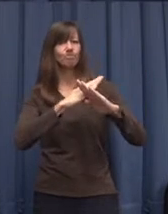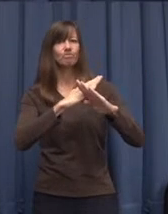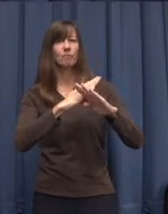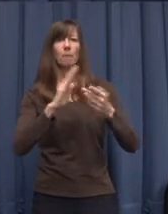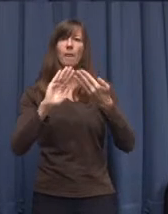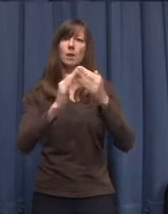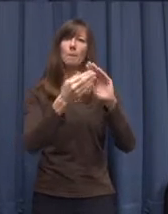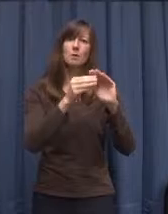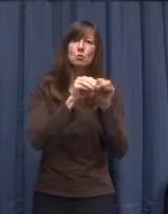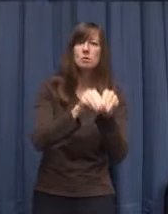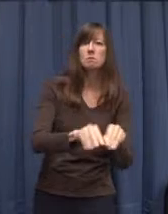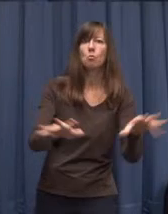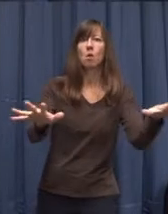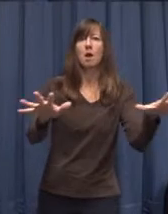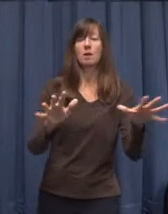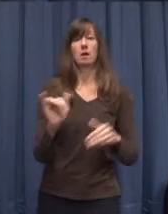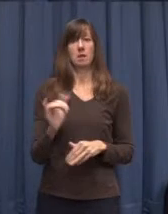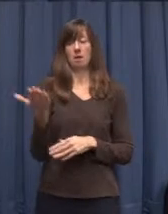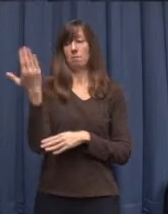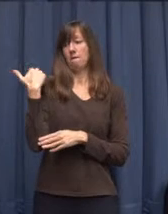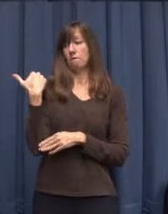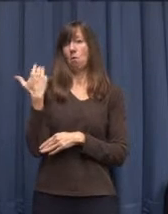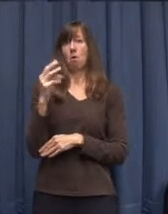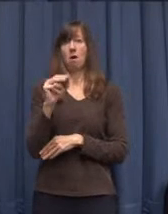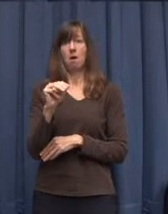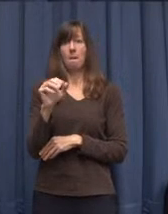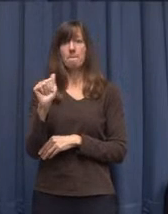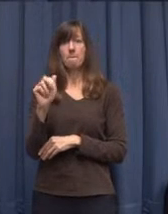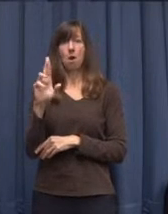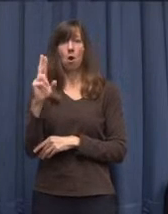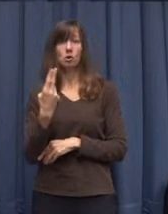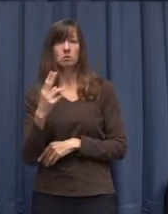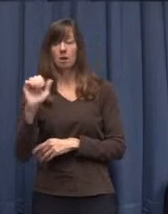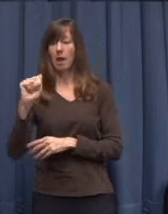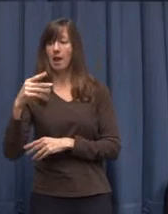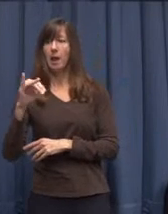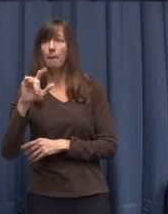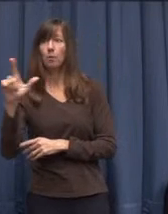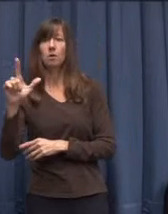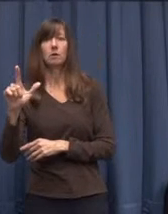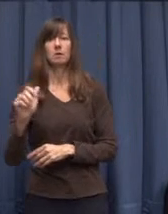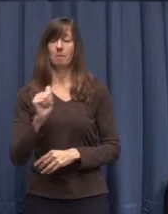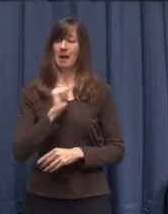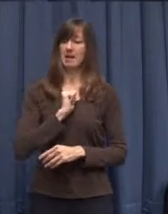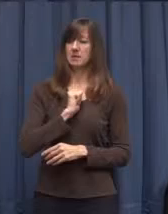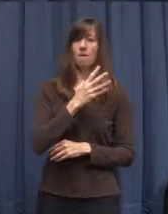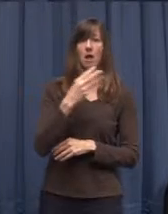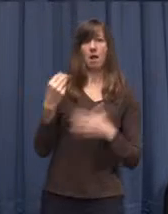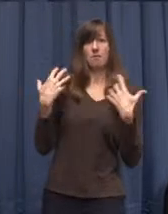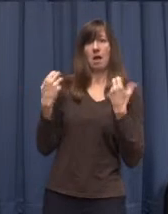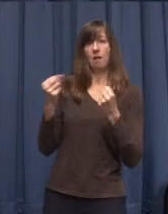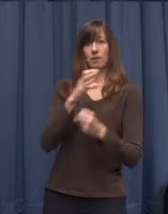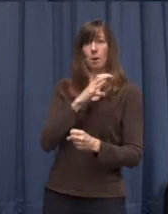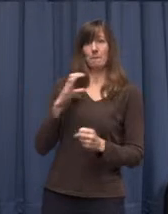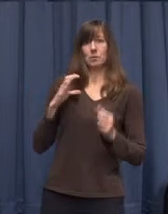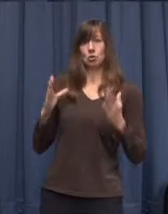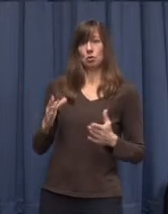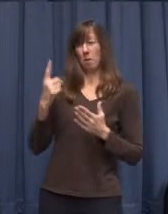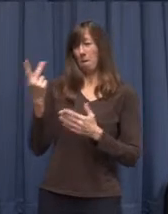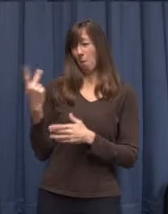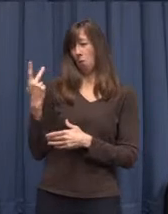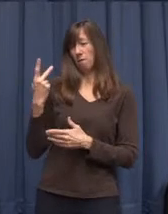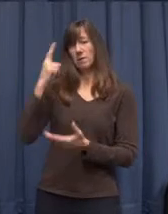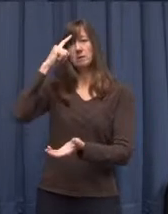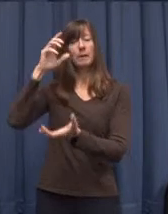we were in March and early April. I and our health commissioner believe we still are in this critical